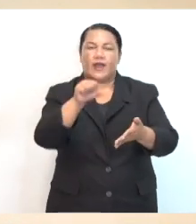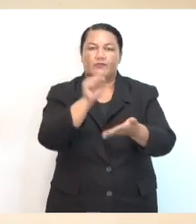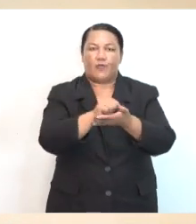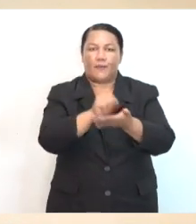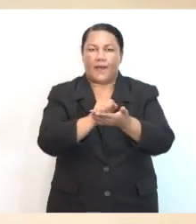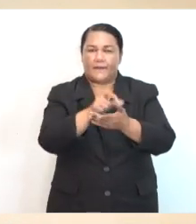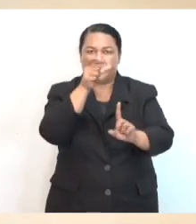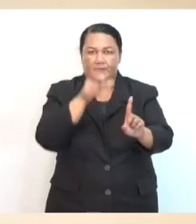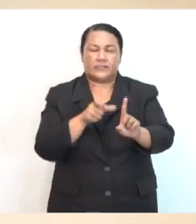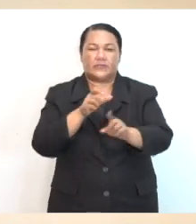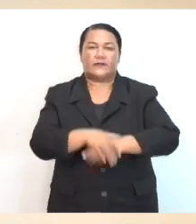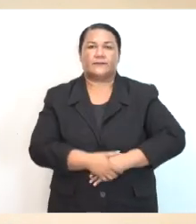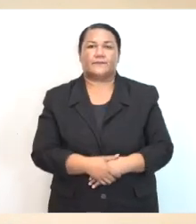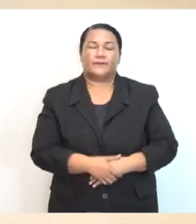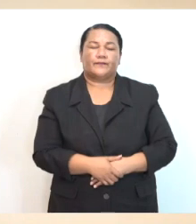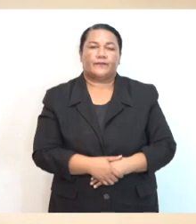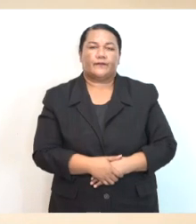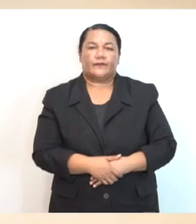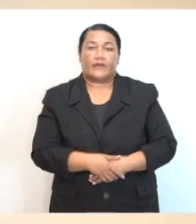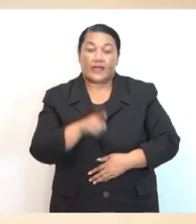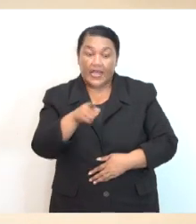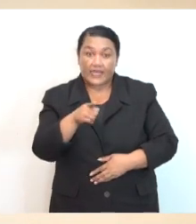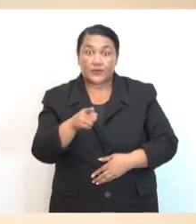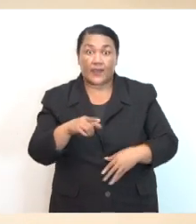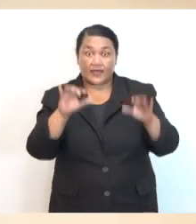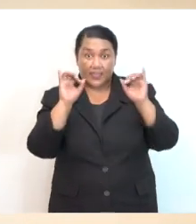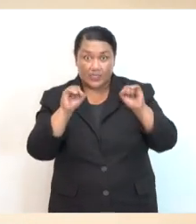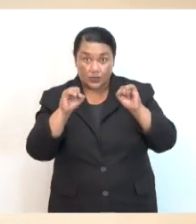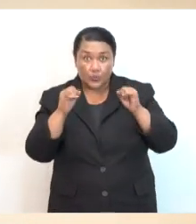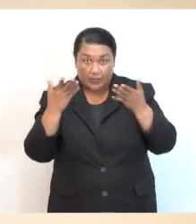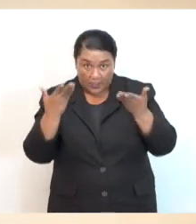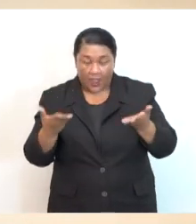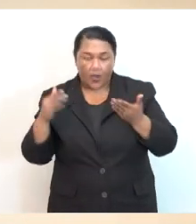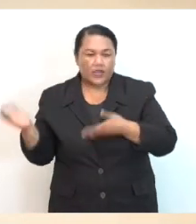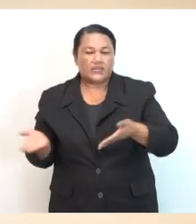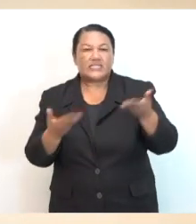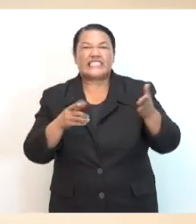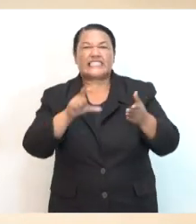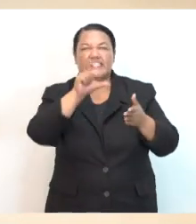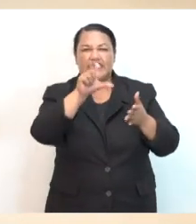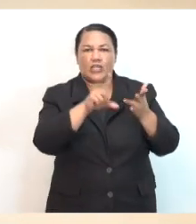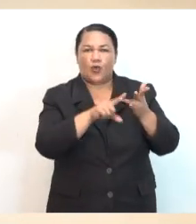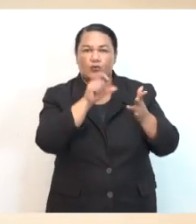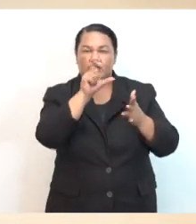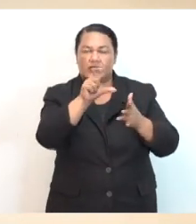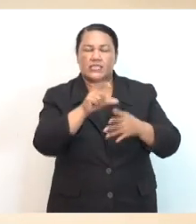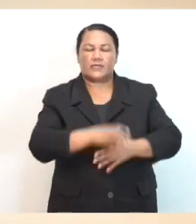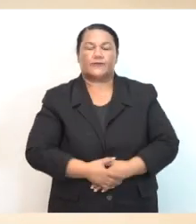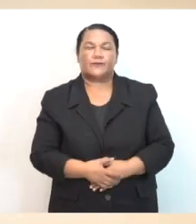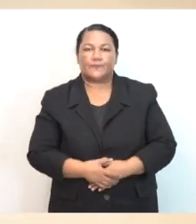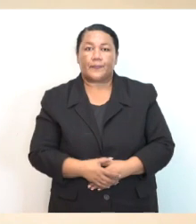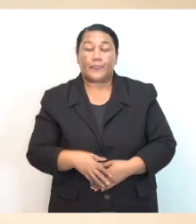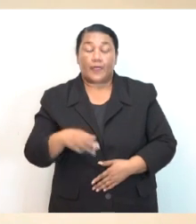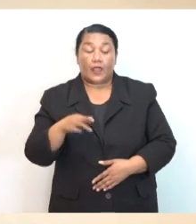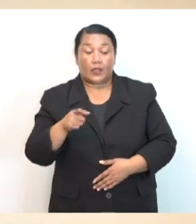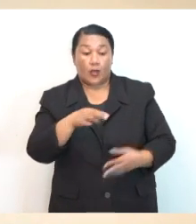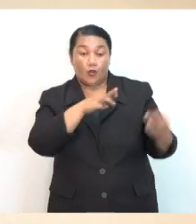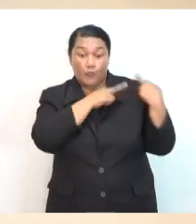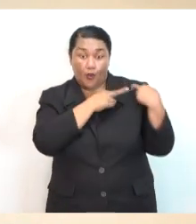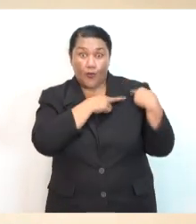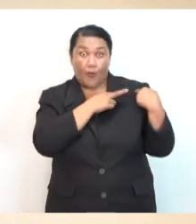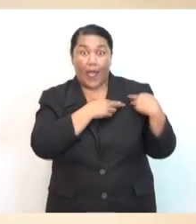That is all I will say on the matter which is now before the COC. On the role of the Public Service Commission, Mr.